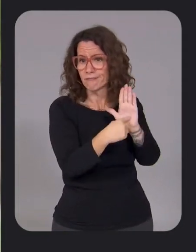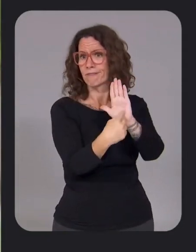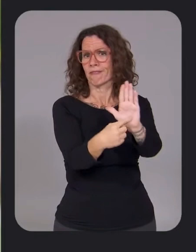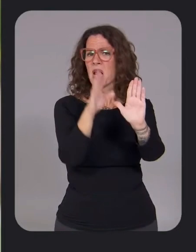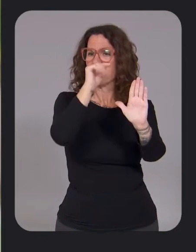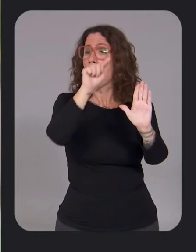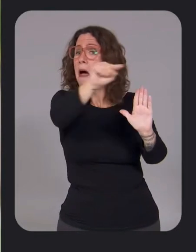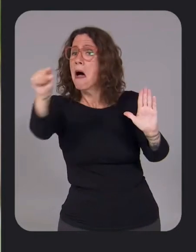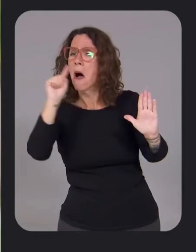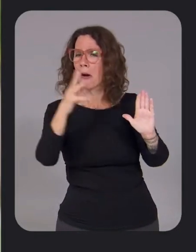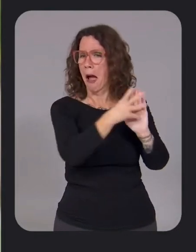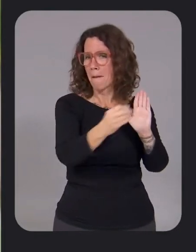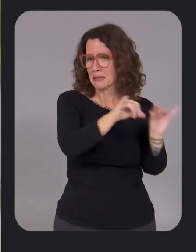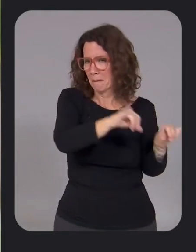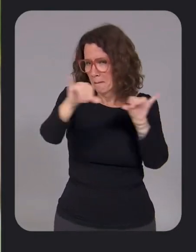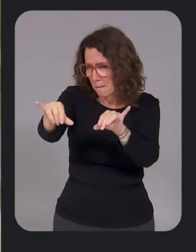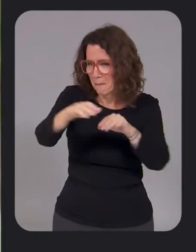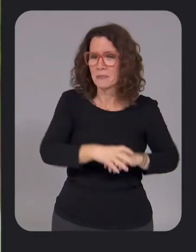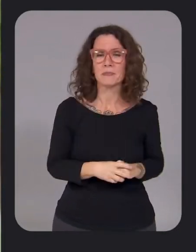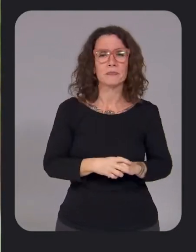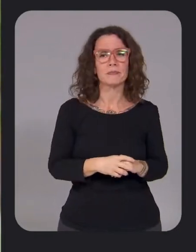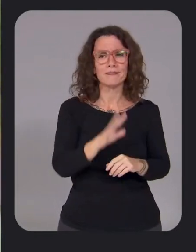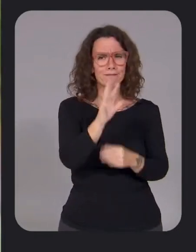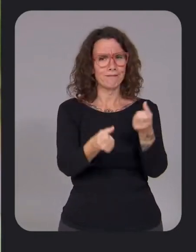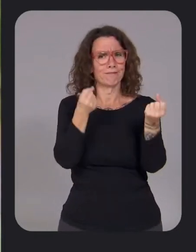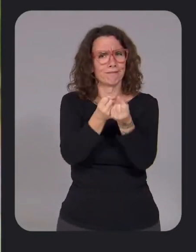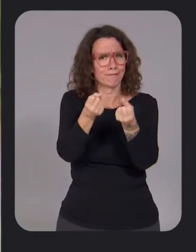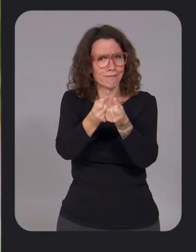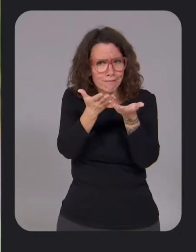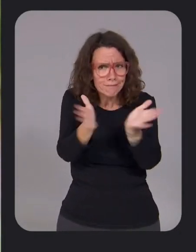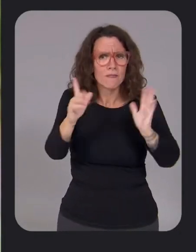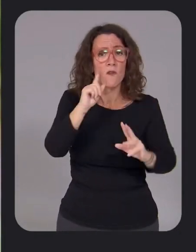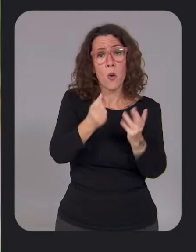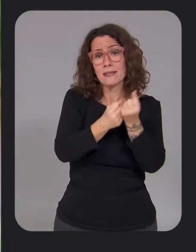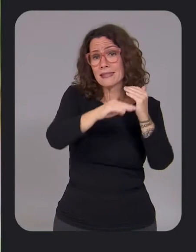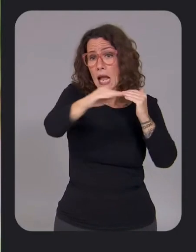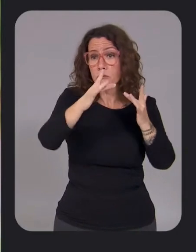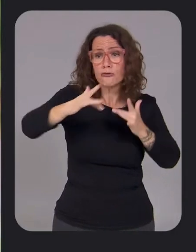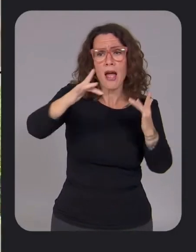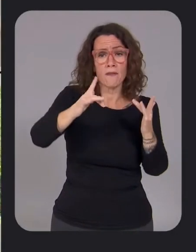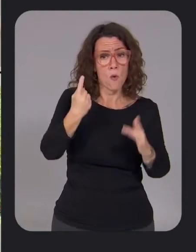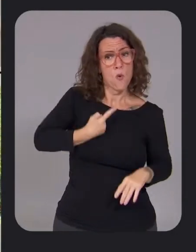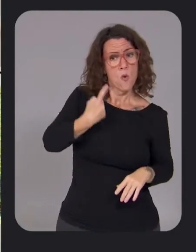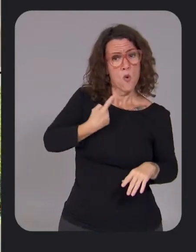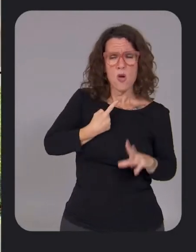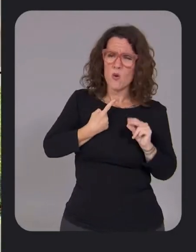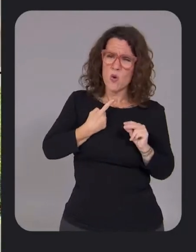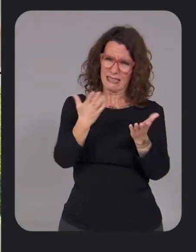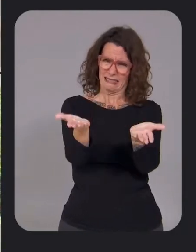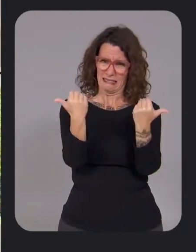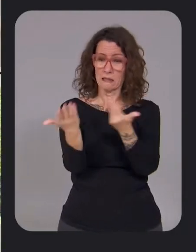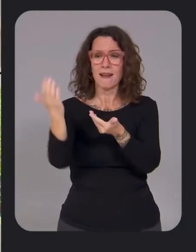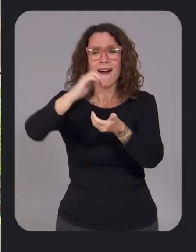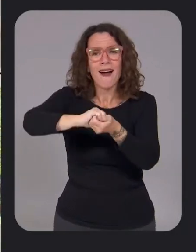in the coming months. Promoting more sustainable travel isn't something we can do alone. That's why we're joining the